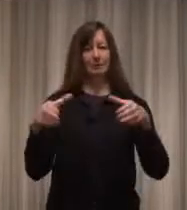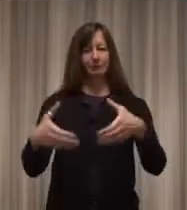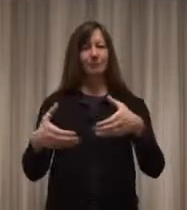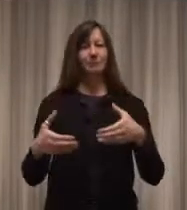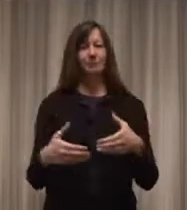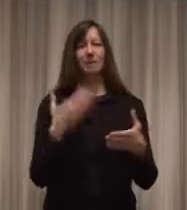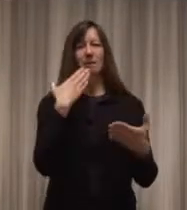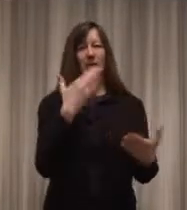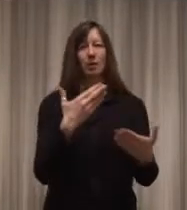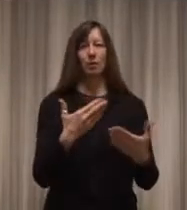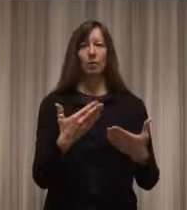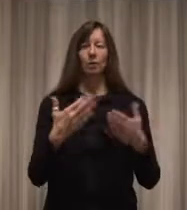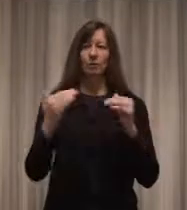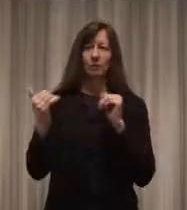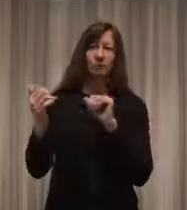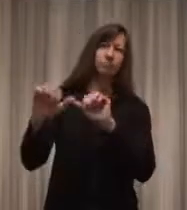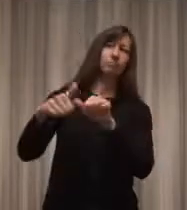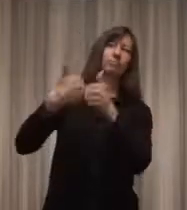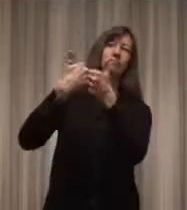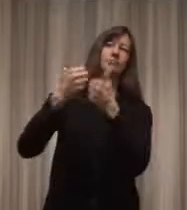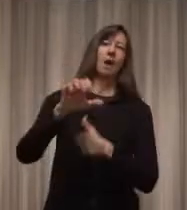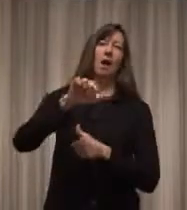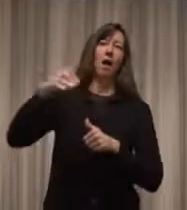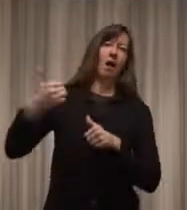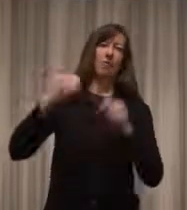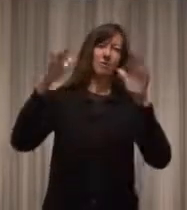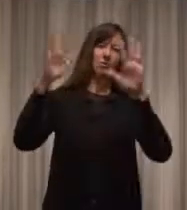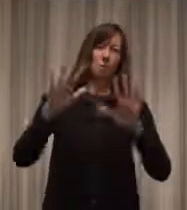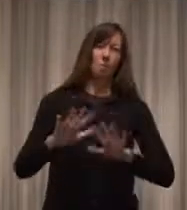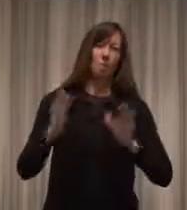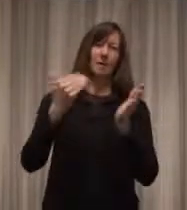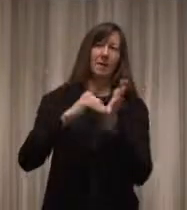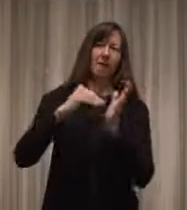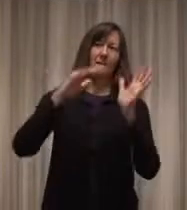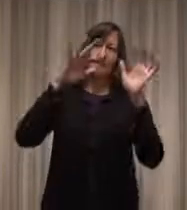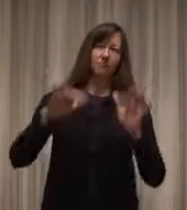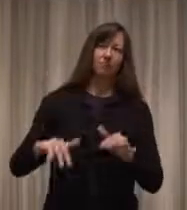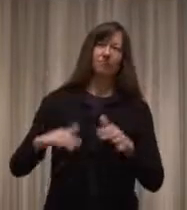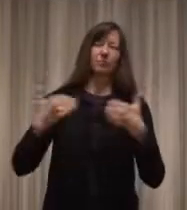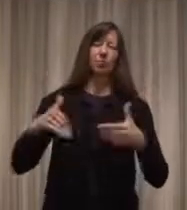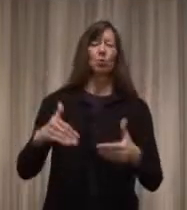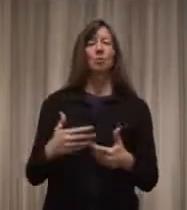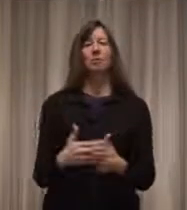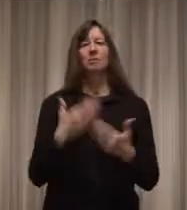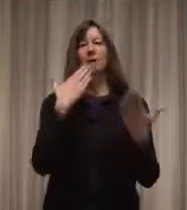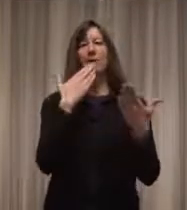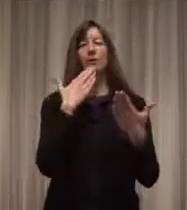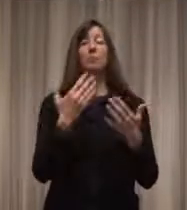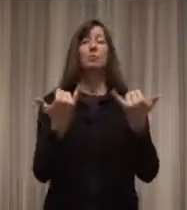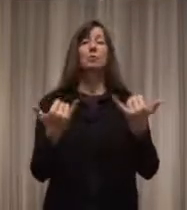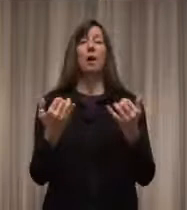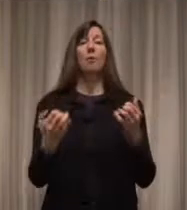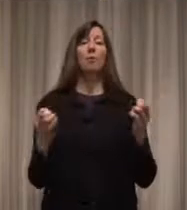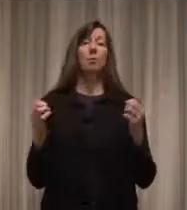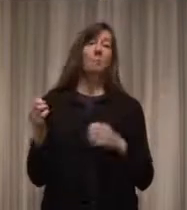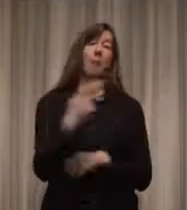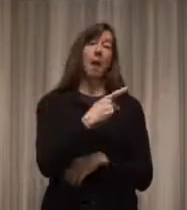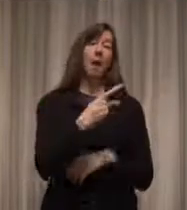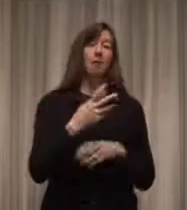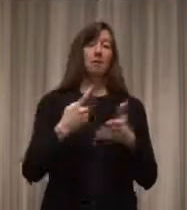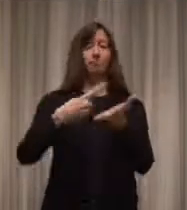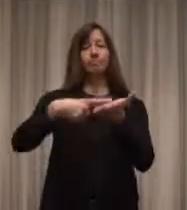now we'll get back to the other things happening in the county. On the COVID